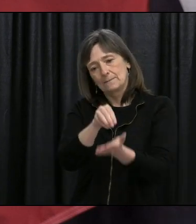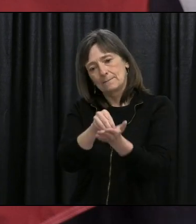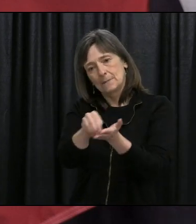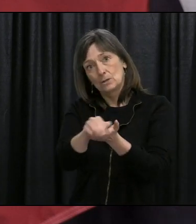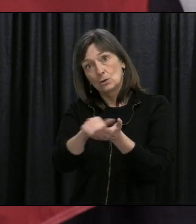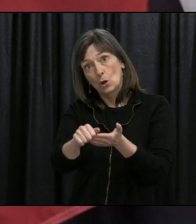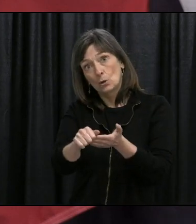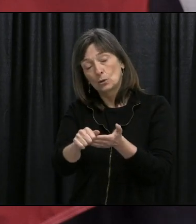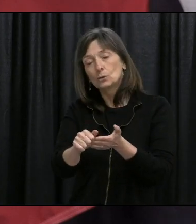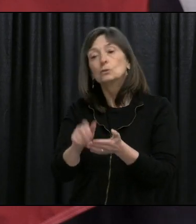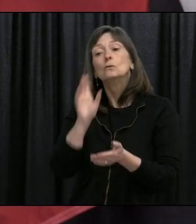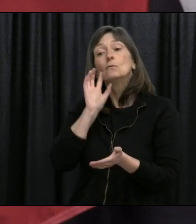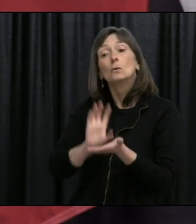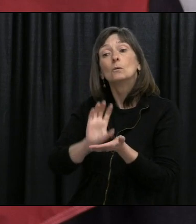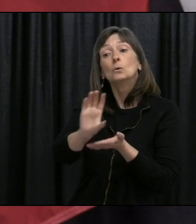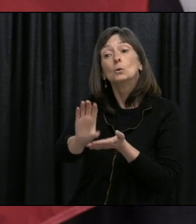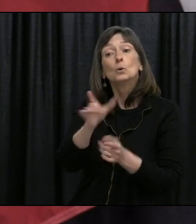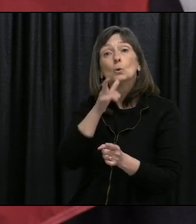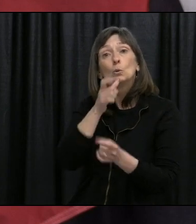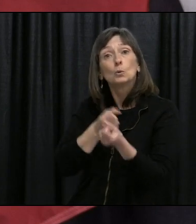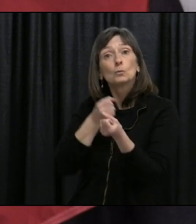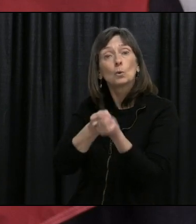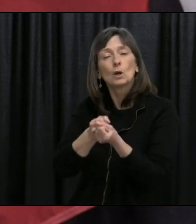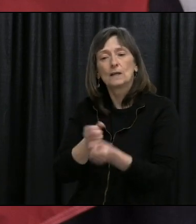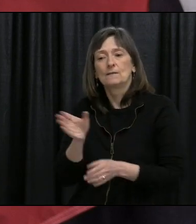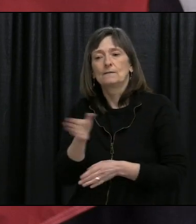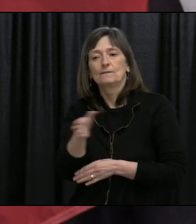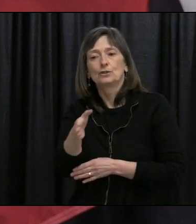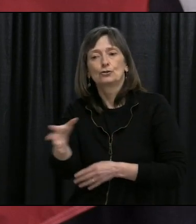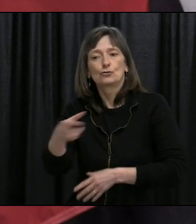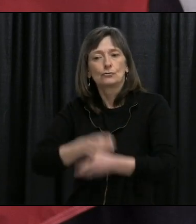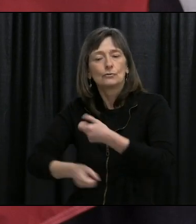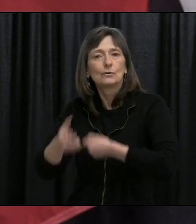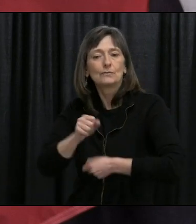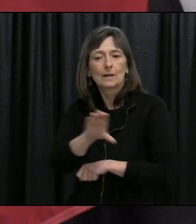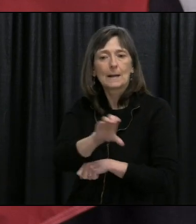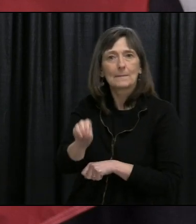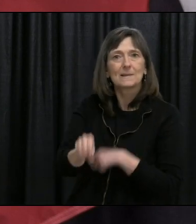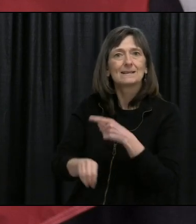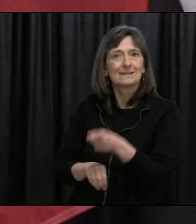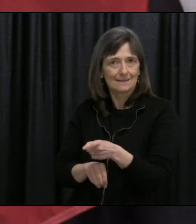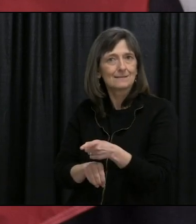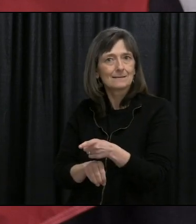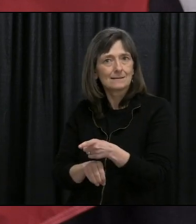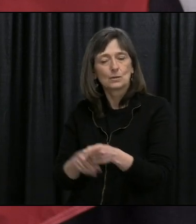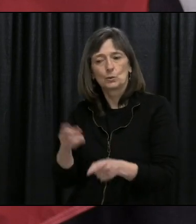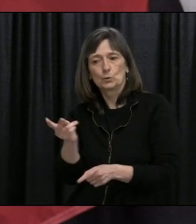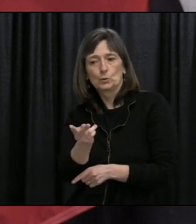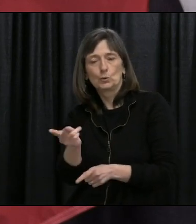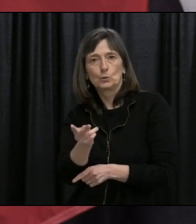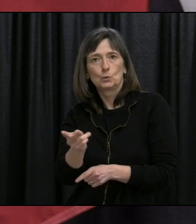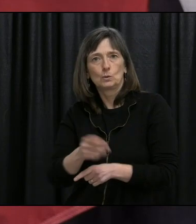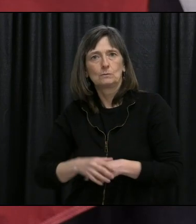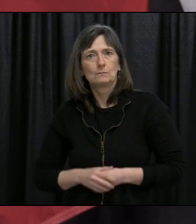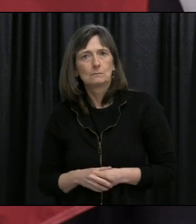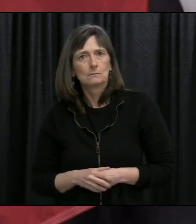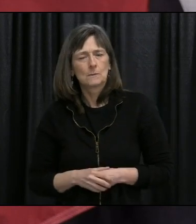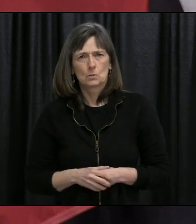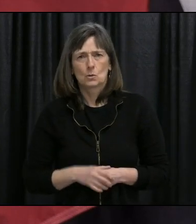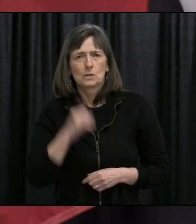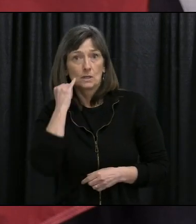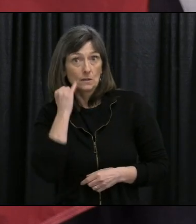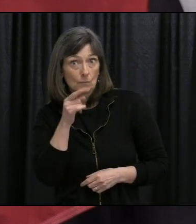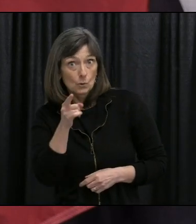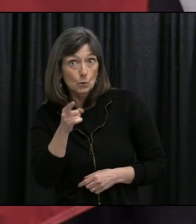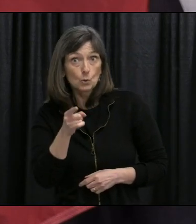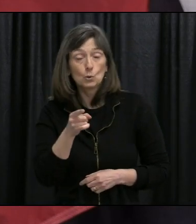fish harvesters. This will go towards the creation of a fish harvesters benefit. So how does this help you if you are